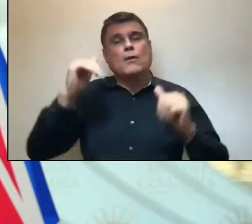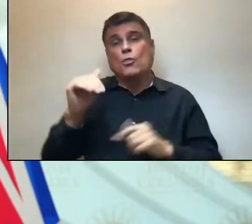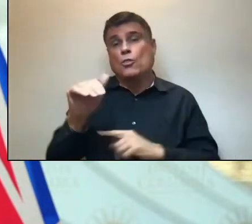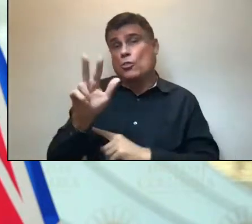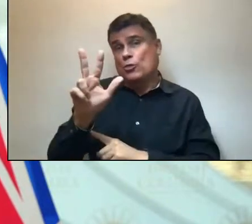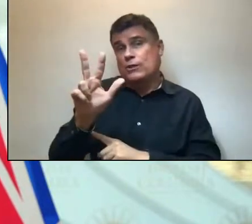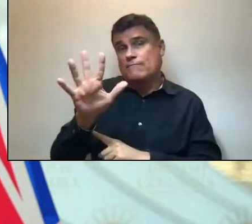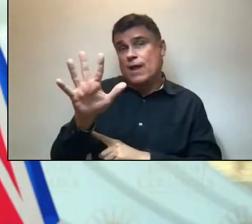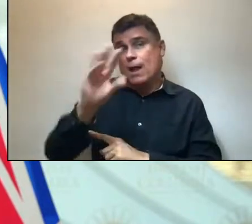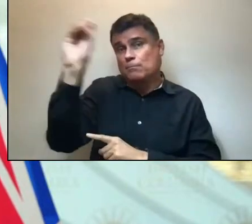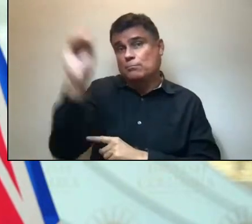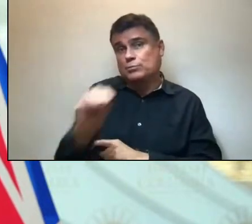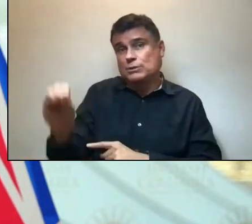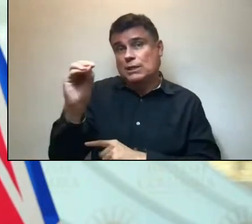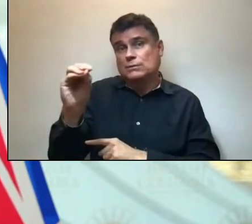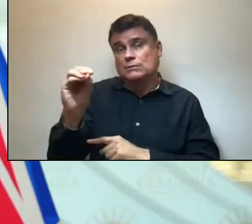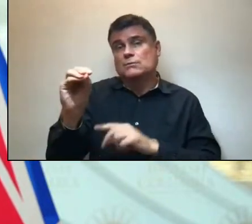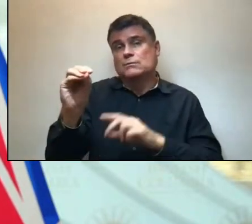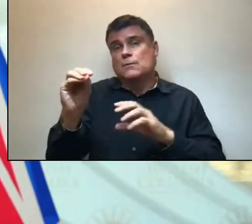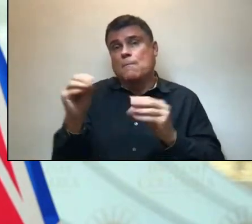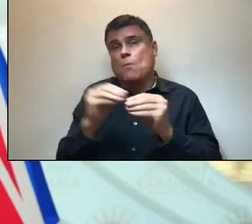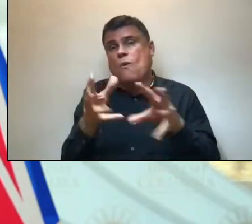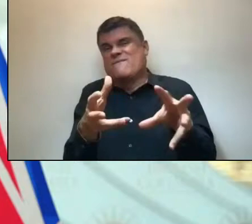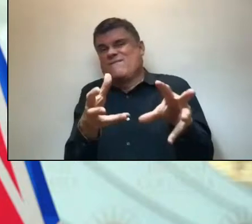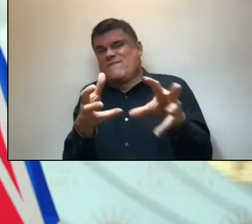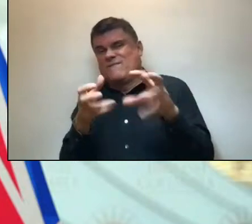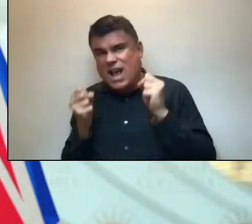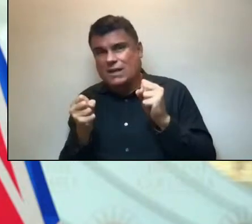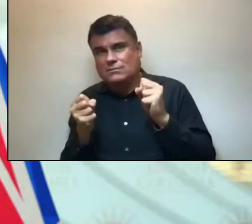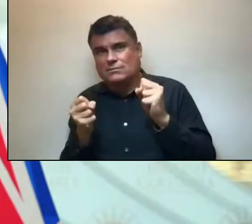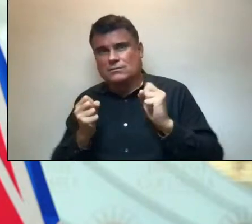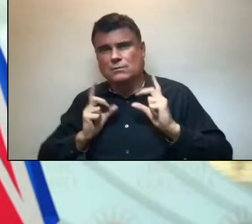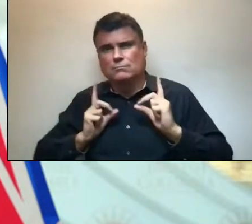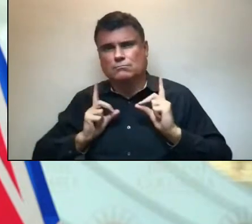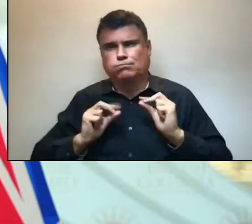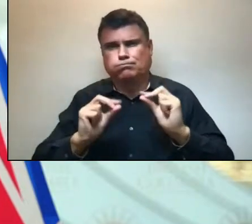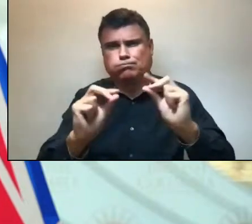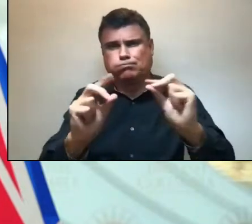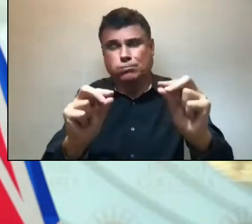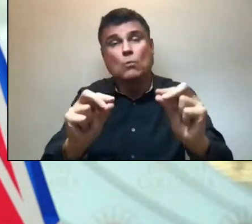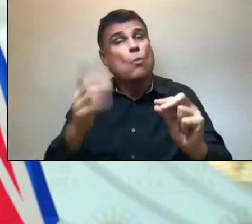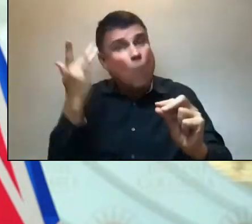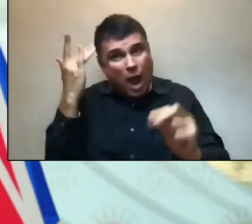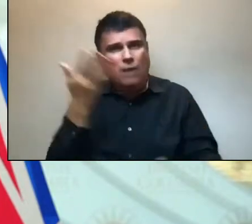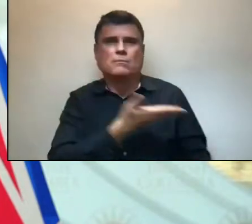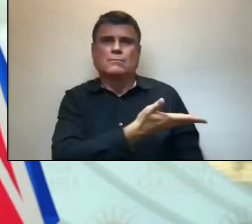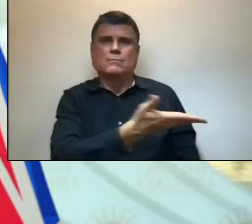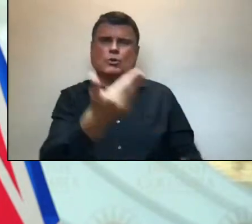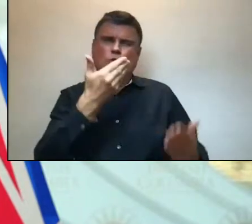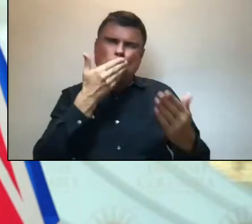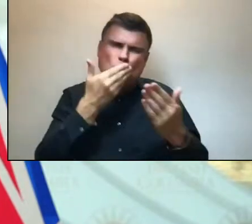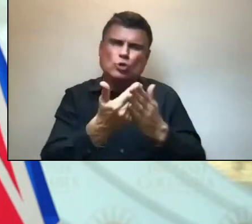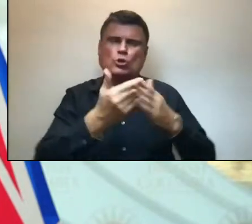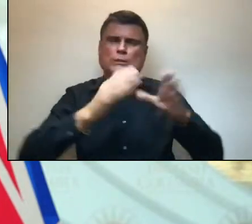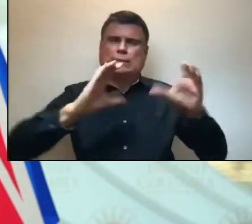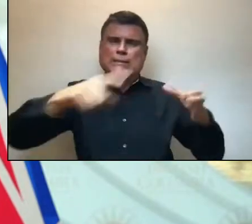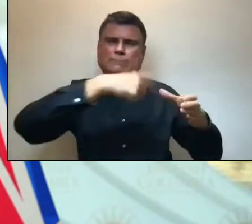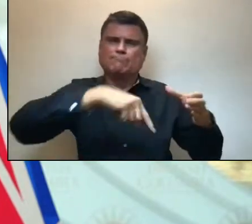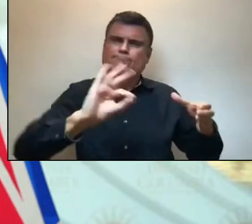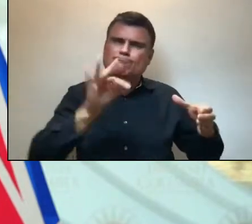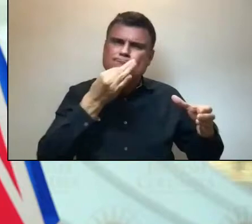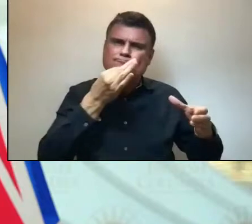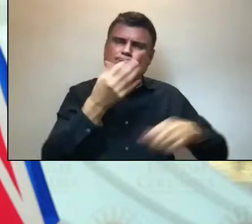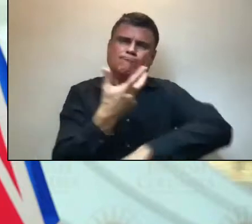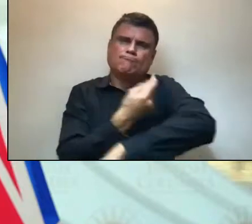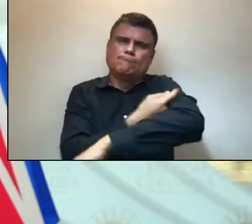that's a reflection of the work of our teams, of course, and the reflection of the work of community pharmacies. I note that about 60% of